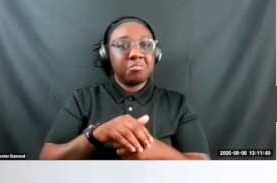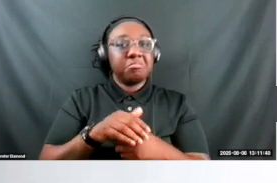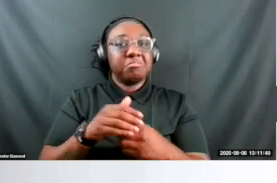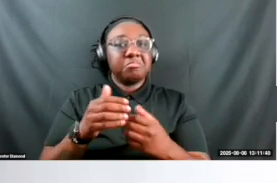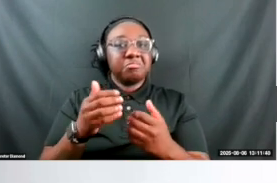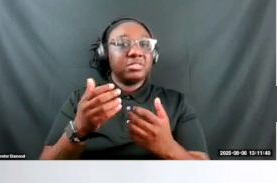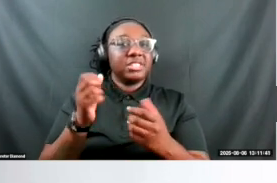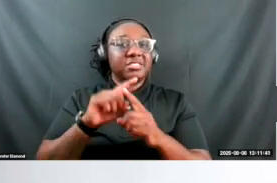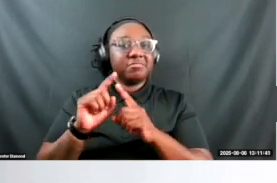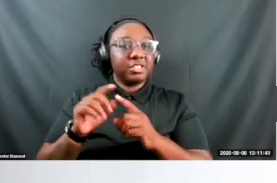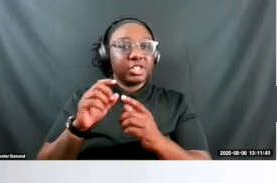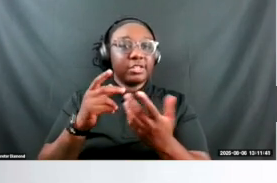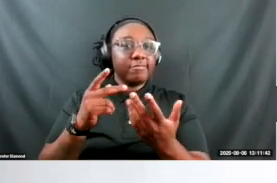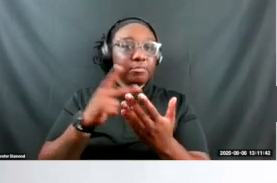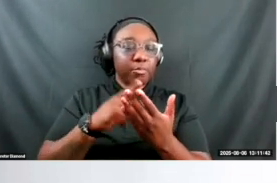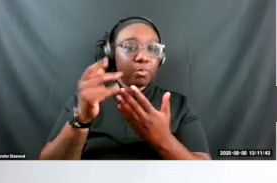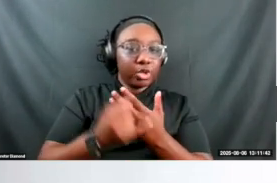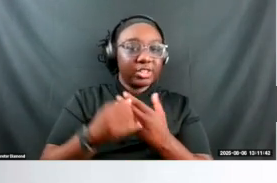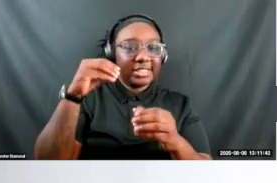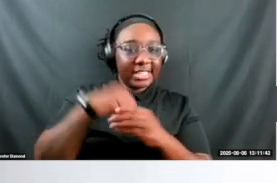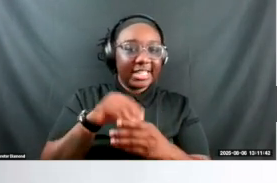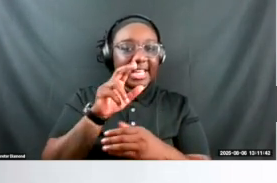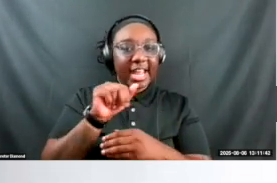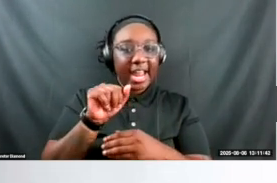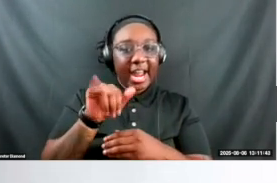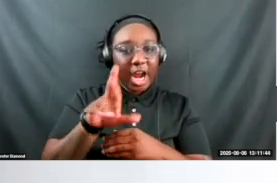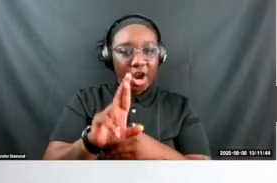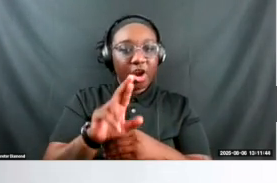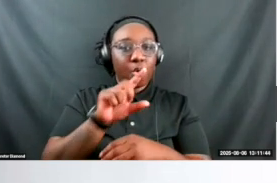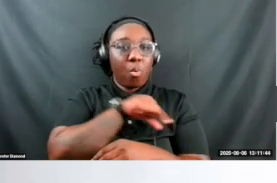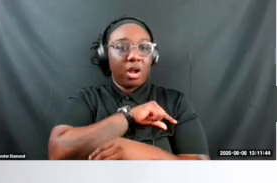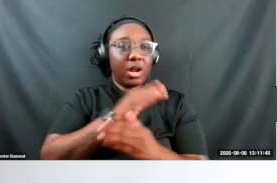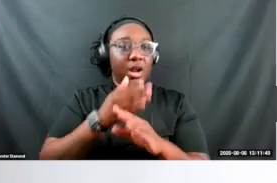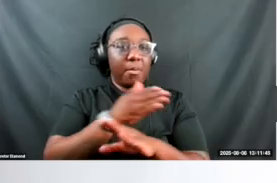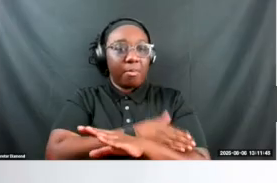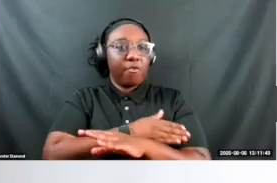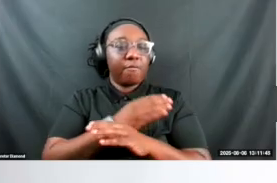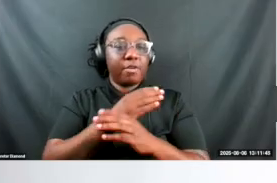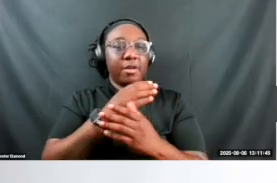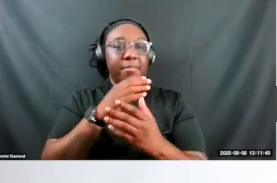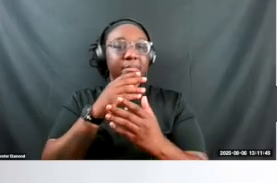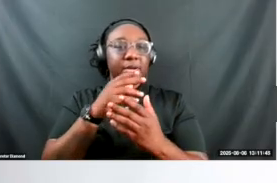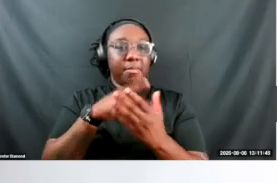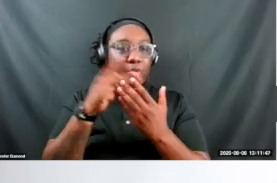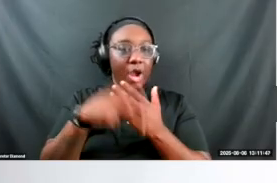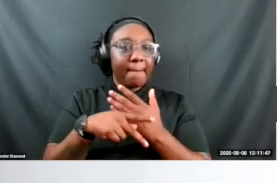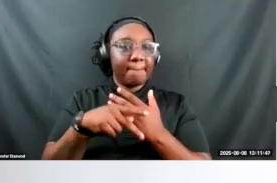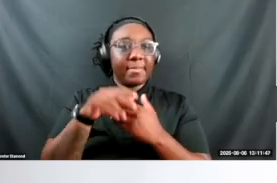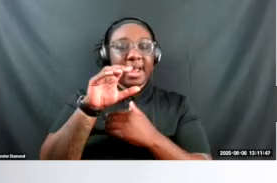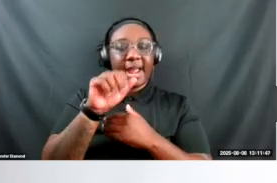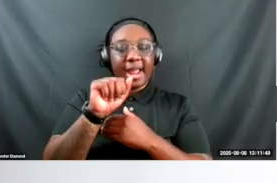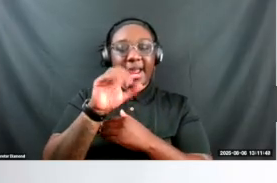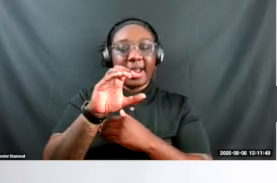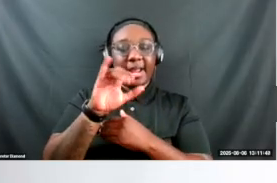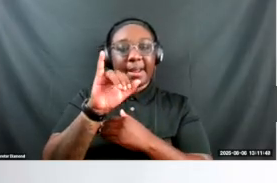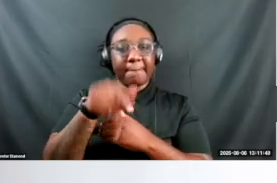Program. The Air Quality Improvement Program, or AQIP, was created in 2007 and has served as the foundation for the Low